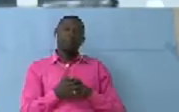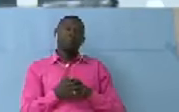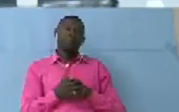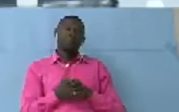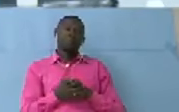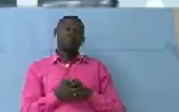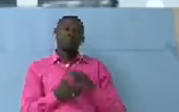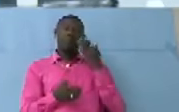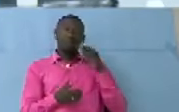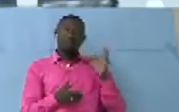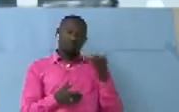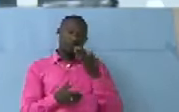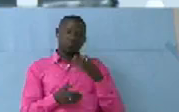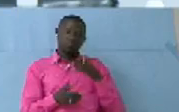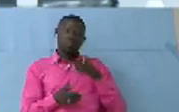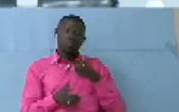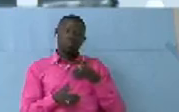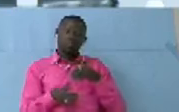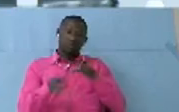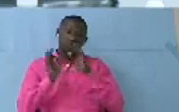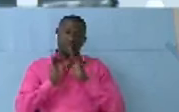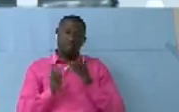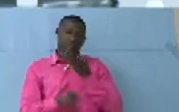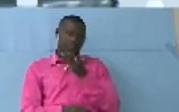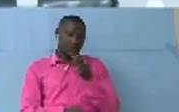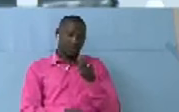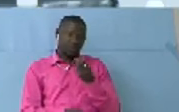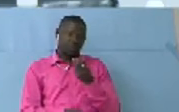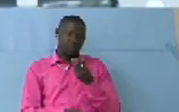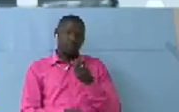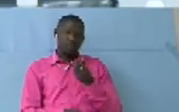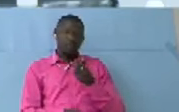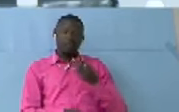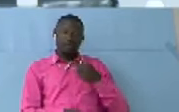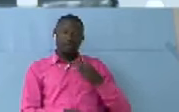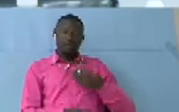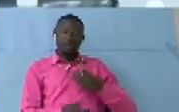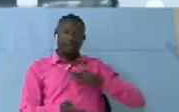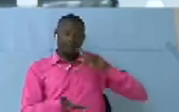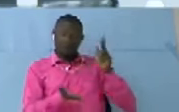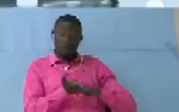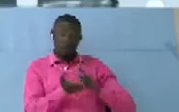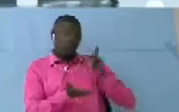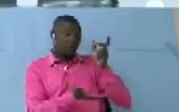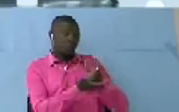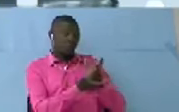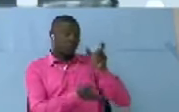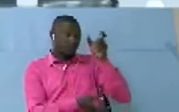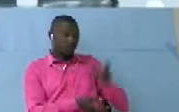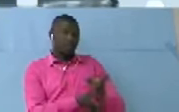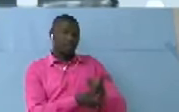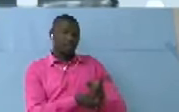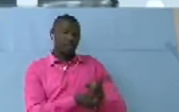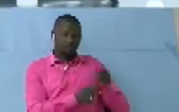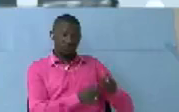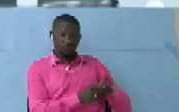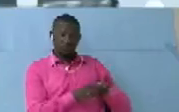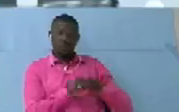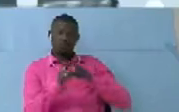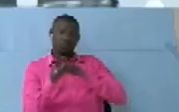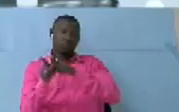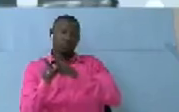So Ama Sane too. When he was going to pick up the money, I see the car phone. It took a long witness.